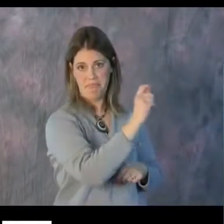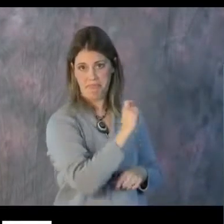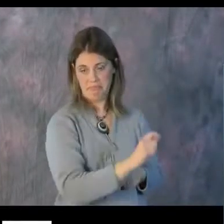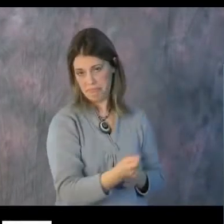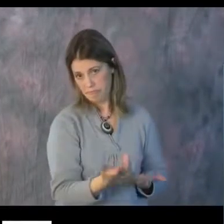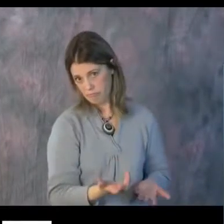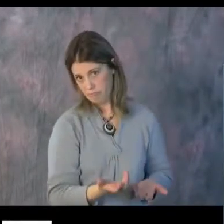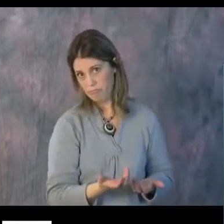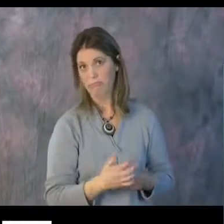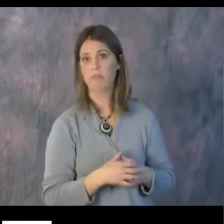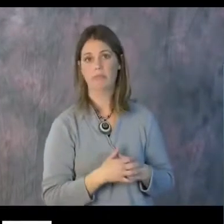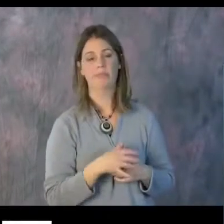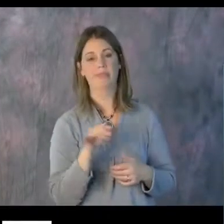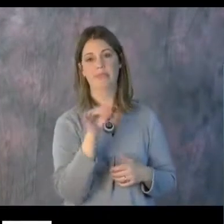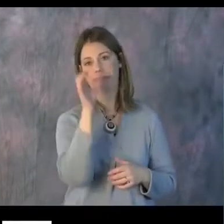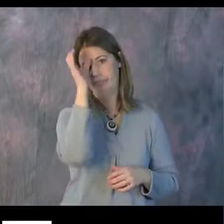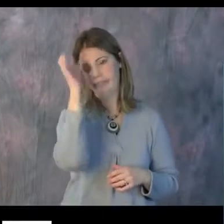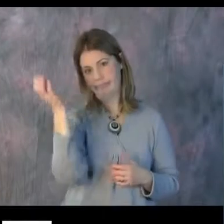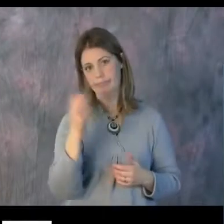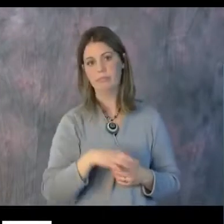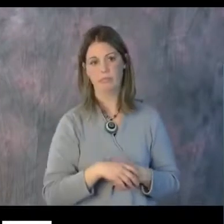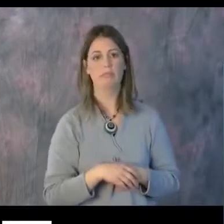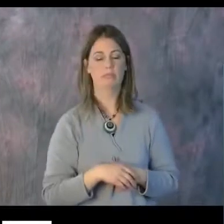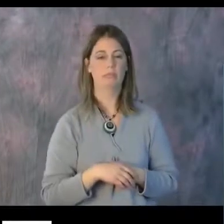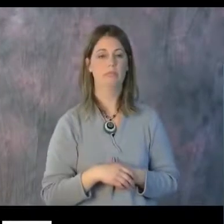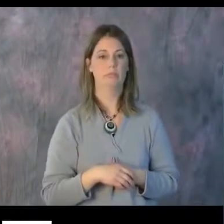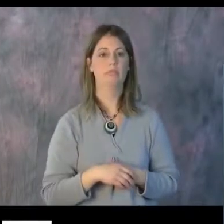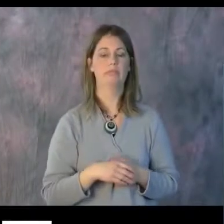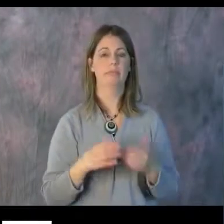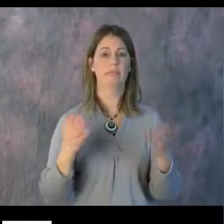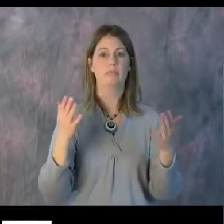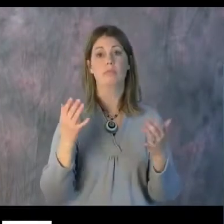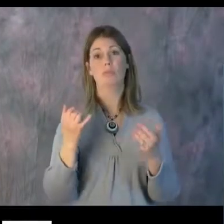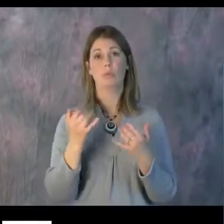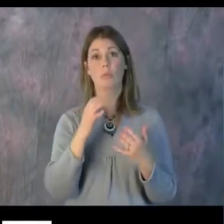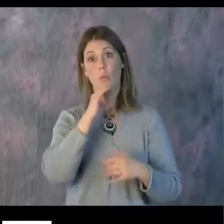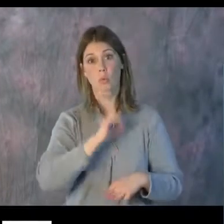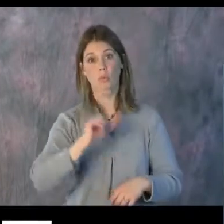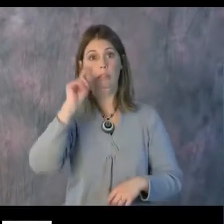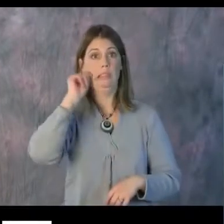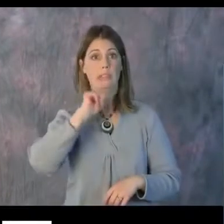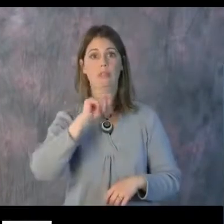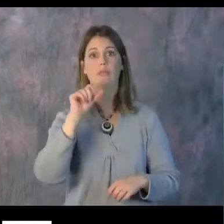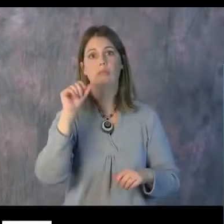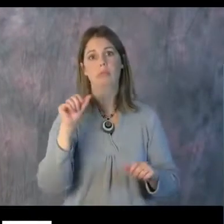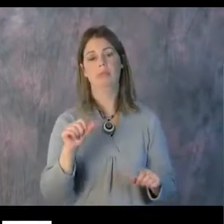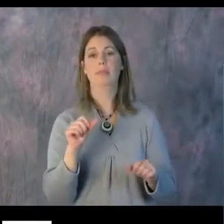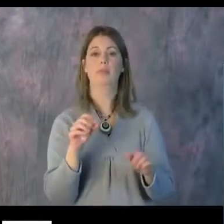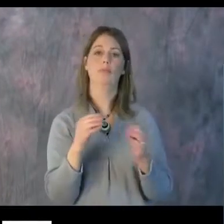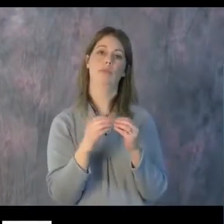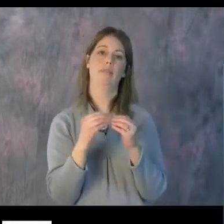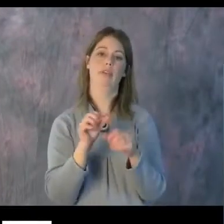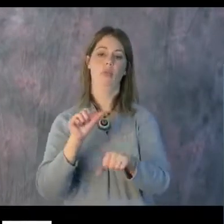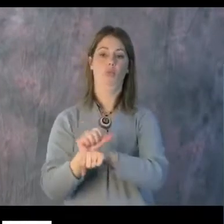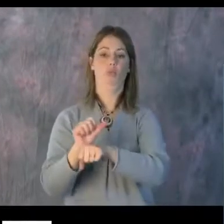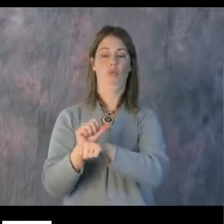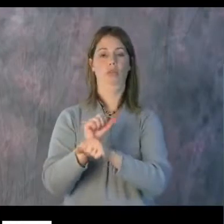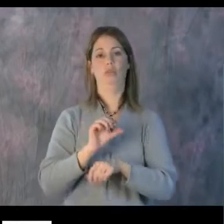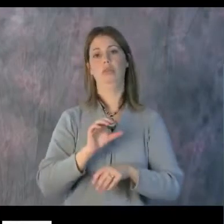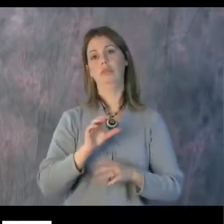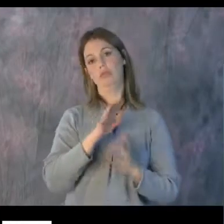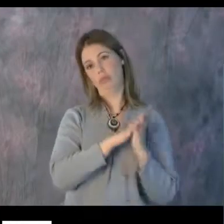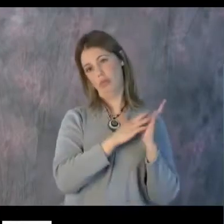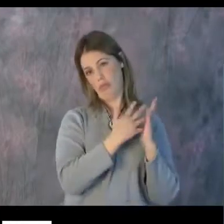And if the kids can read instead of pictures, you can substitute words for that. For older teenagers,